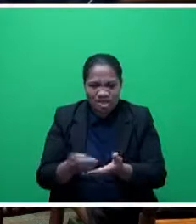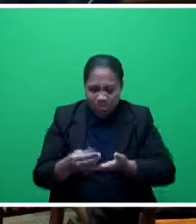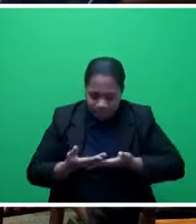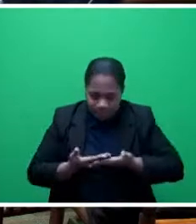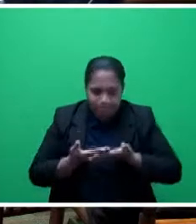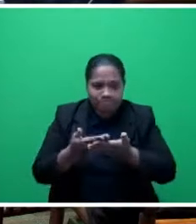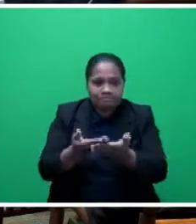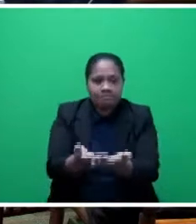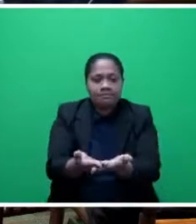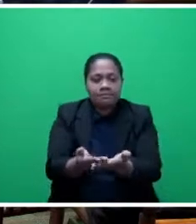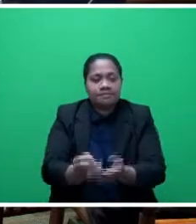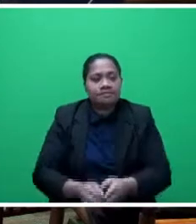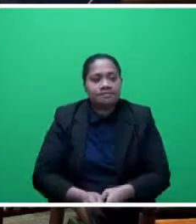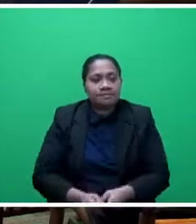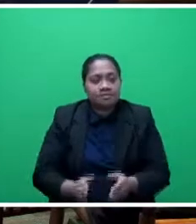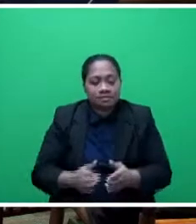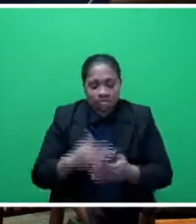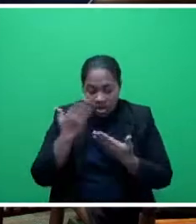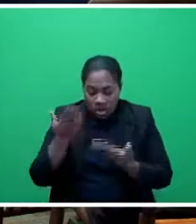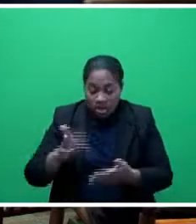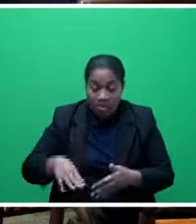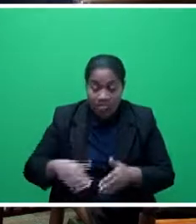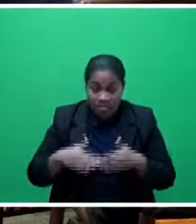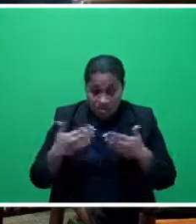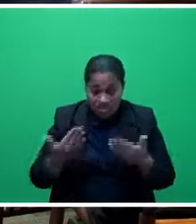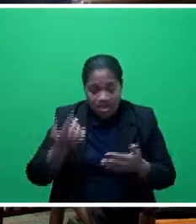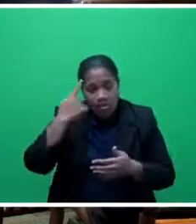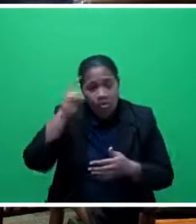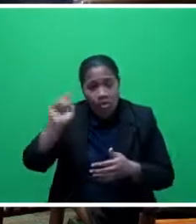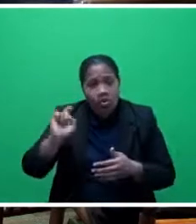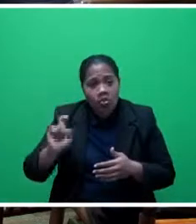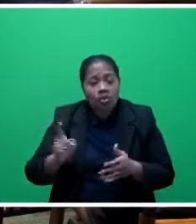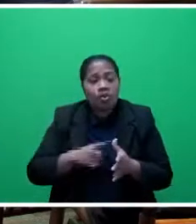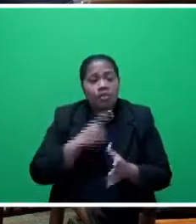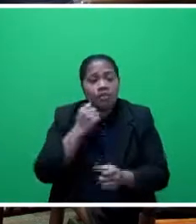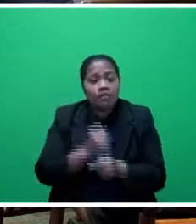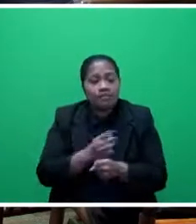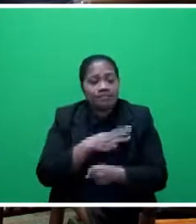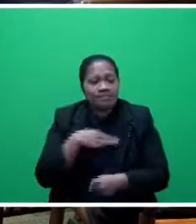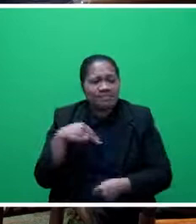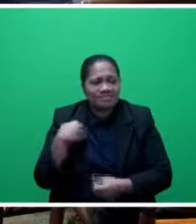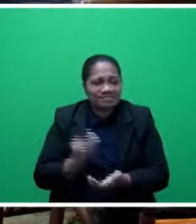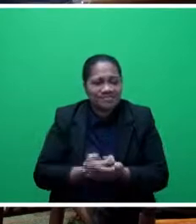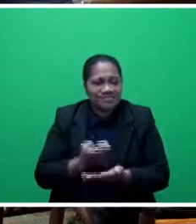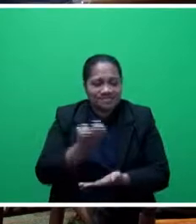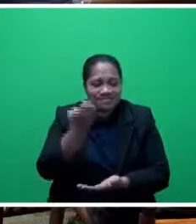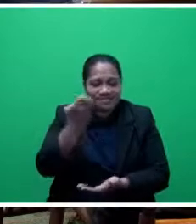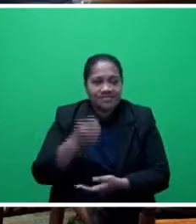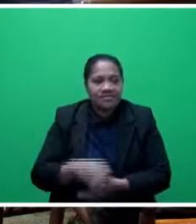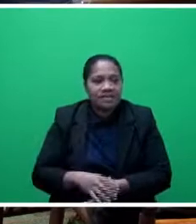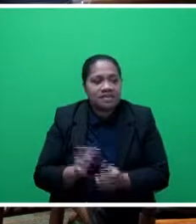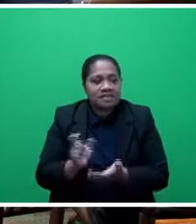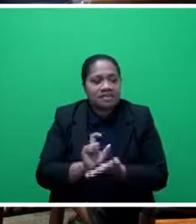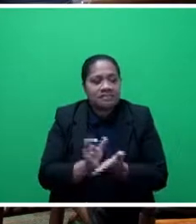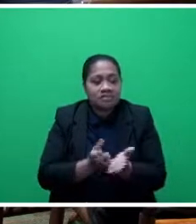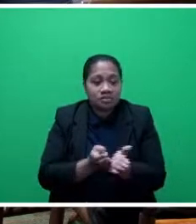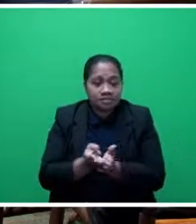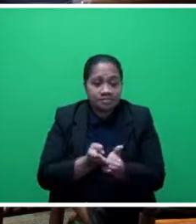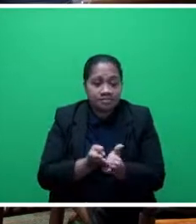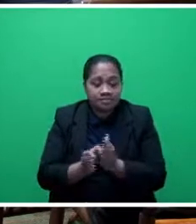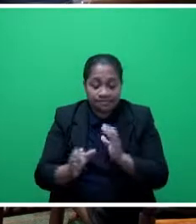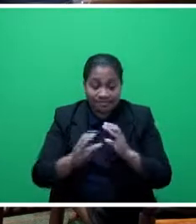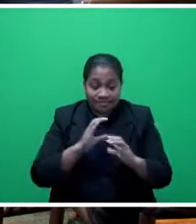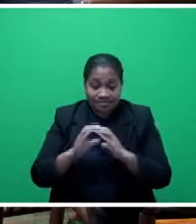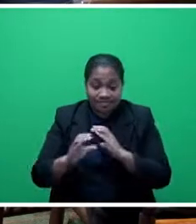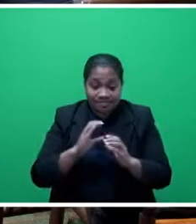Honourable members, I now call upon the Attorney General and Minister for Economy, Civil Service and